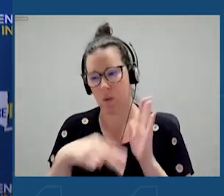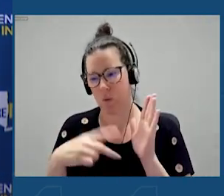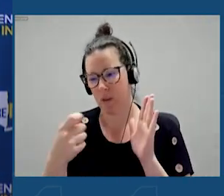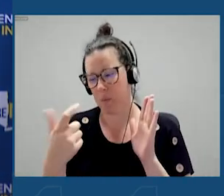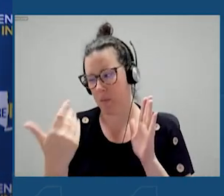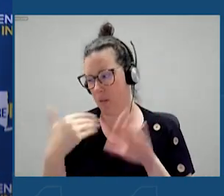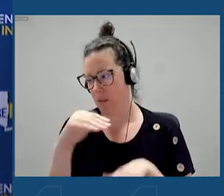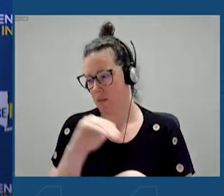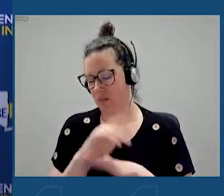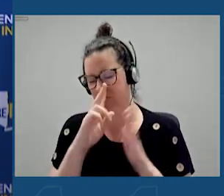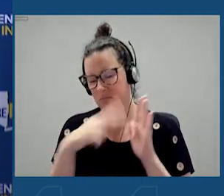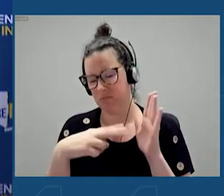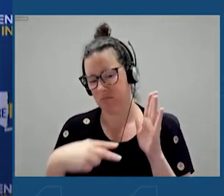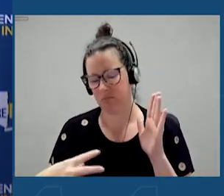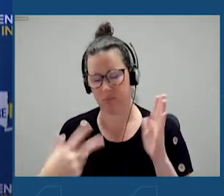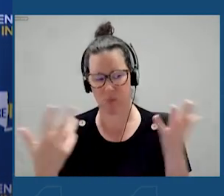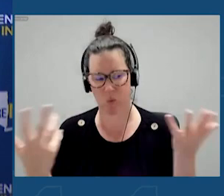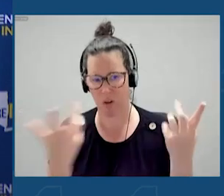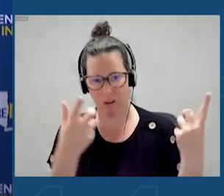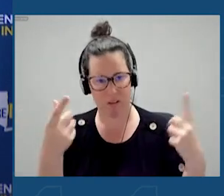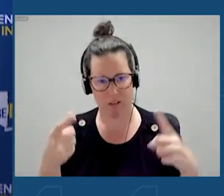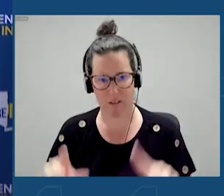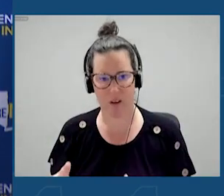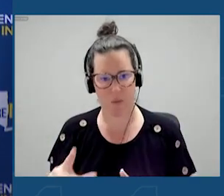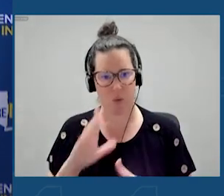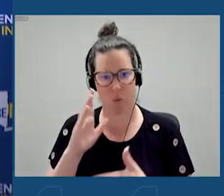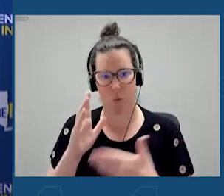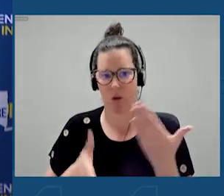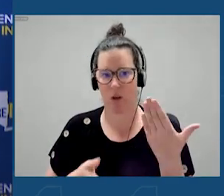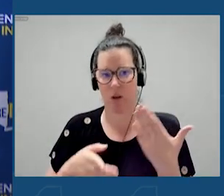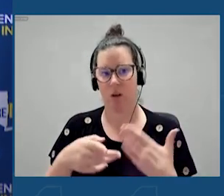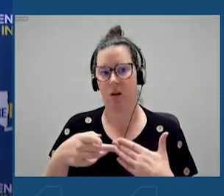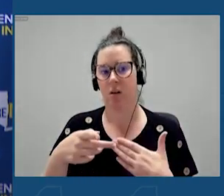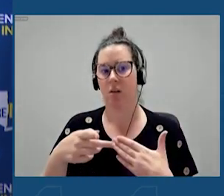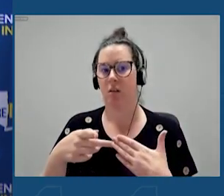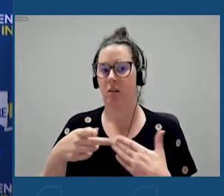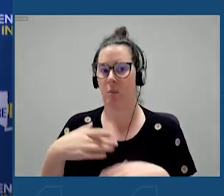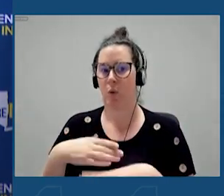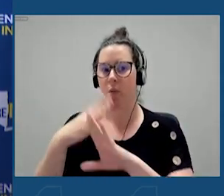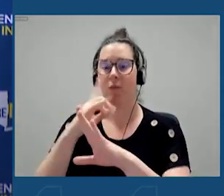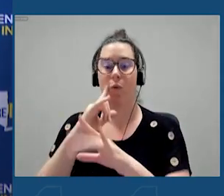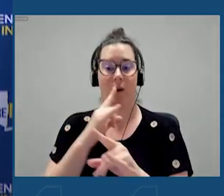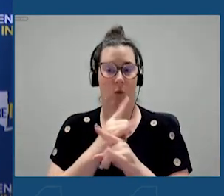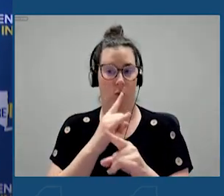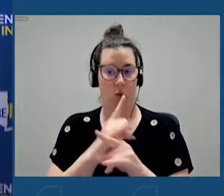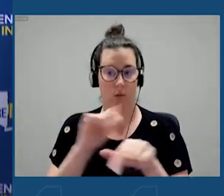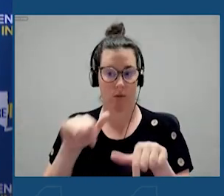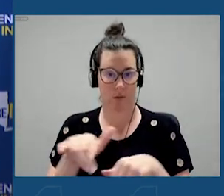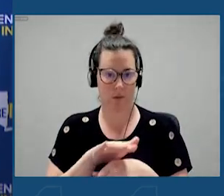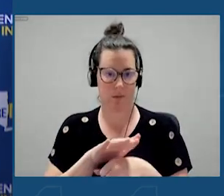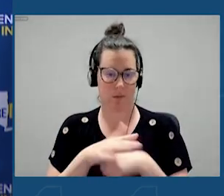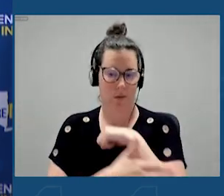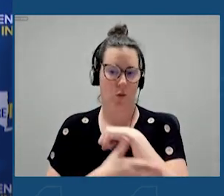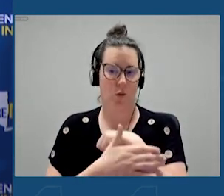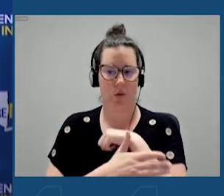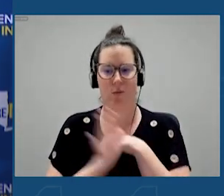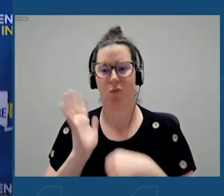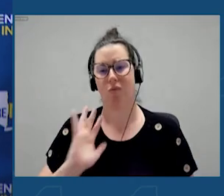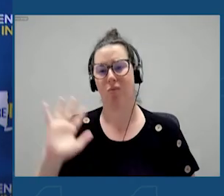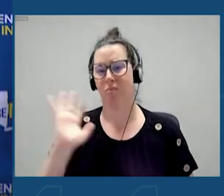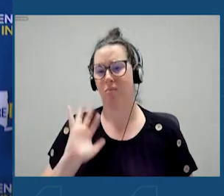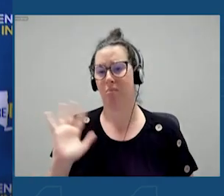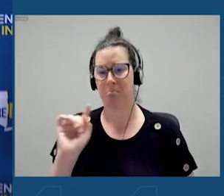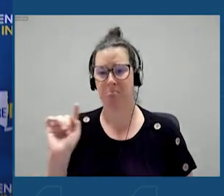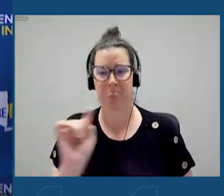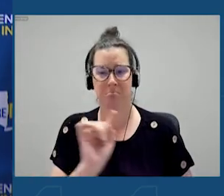night about what happened when we ended prohibition for alcohol in this country. It's a long time ago. I don't see anybody here who probably was